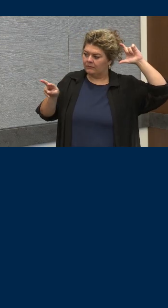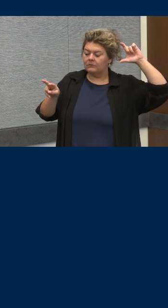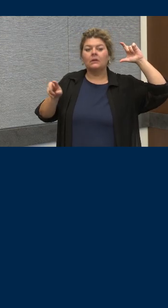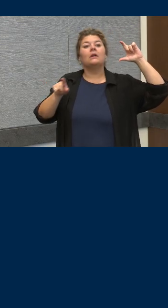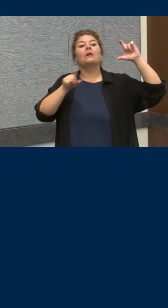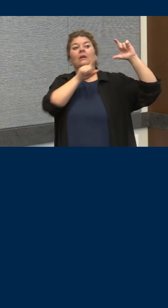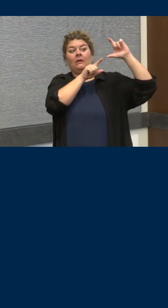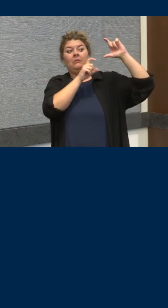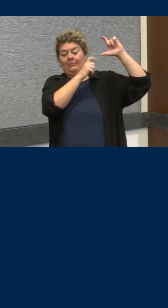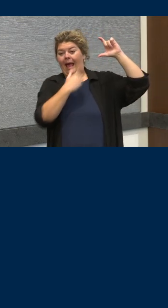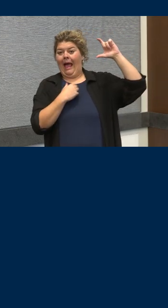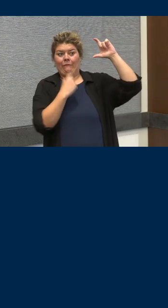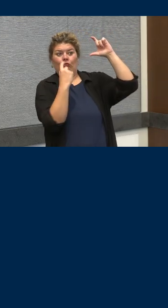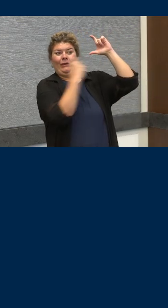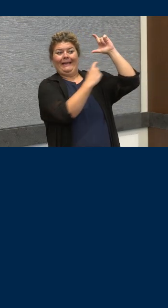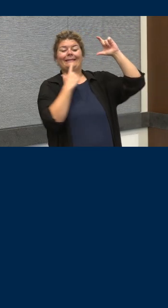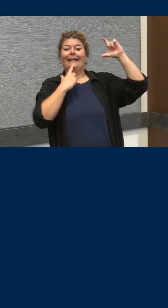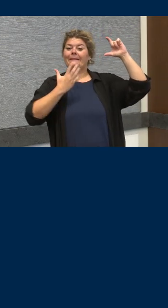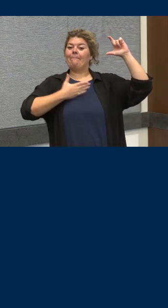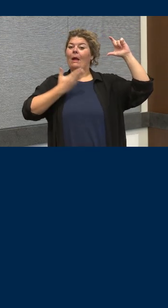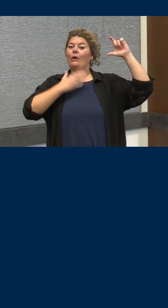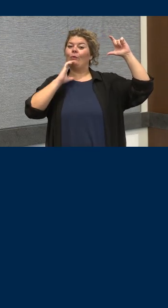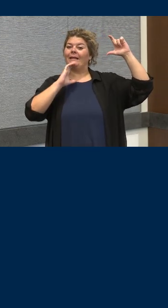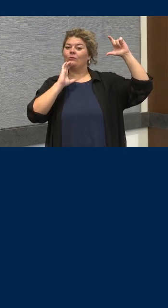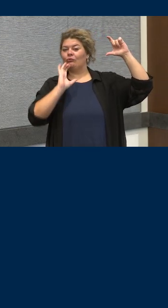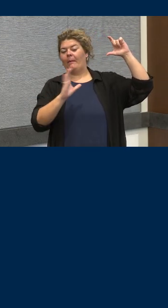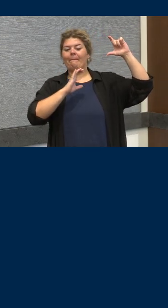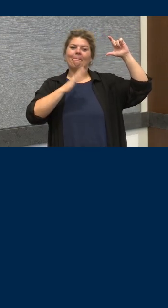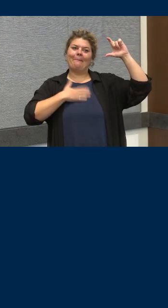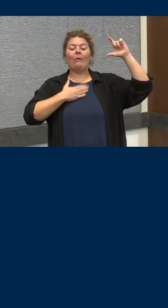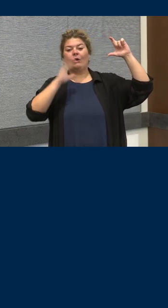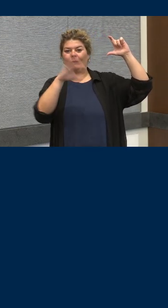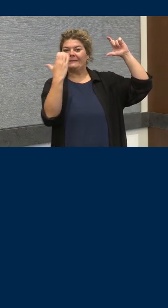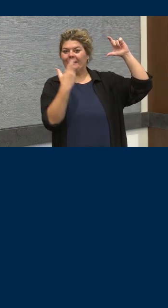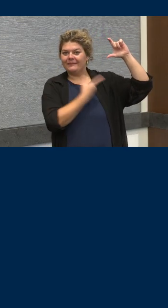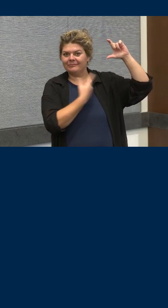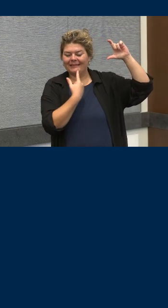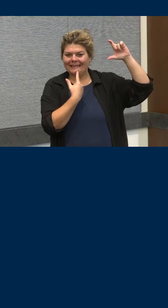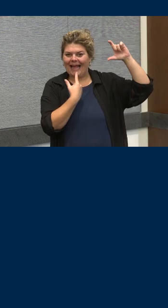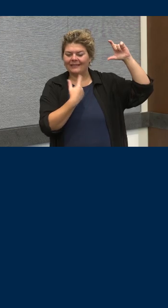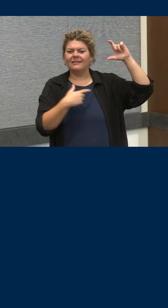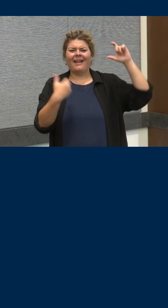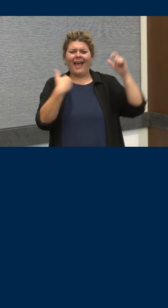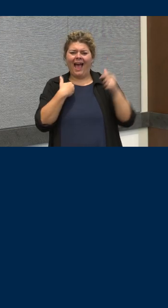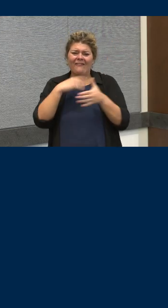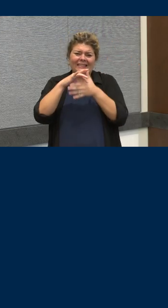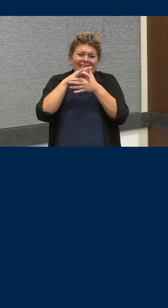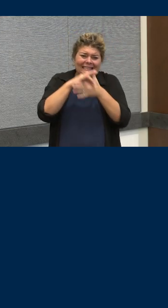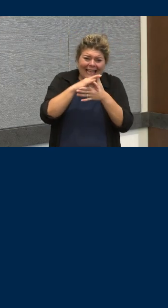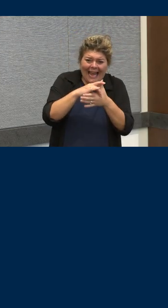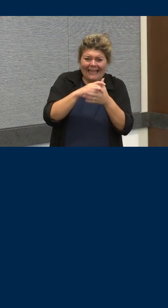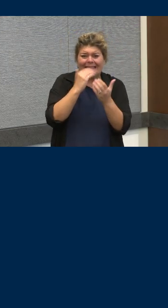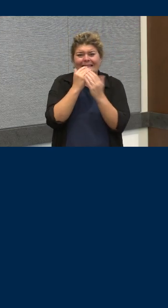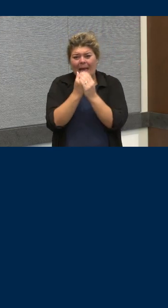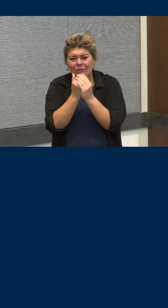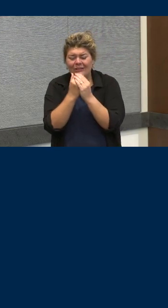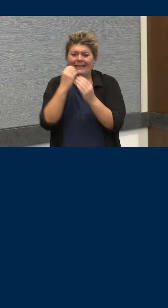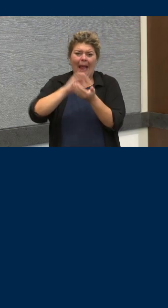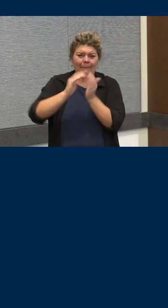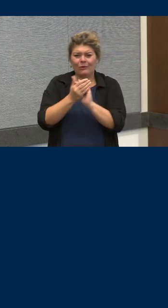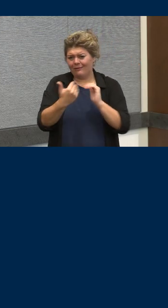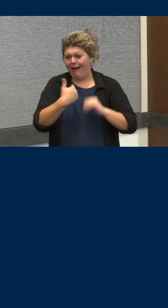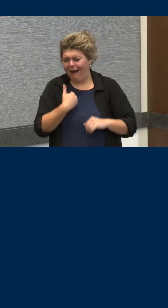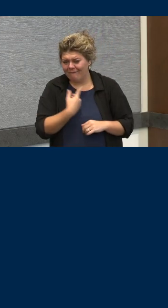head is the greeting, Merry Christmas. Signs for hot dogs and steak sandwiches flank Santa, leaning